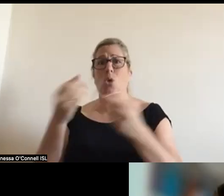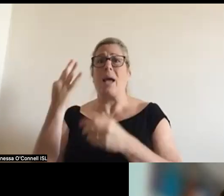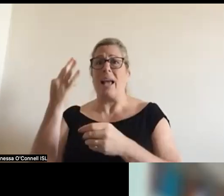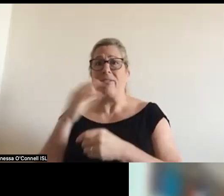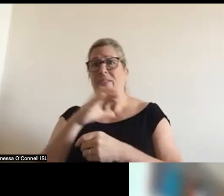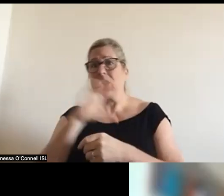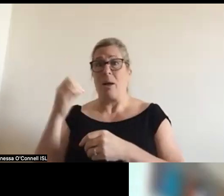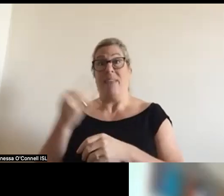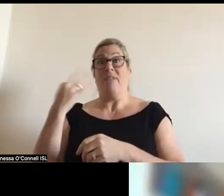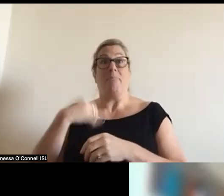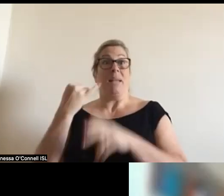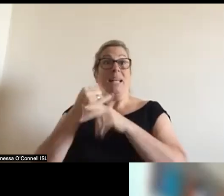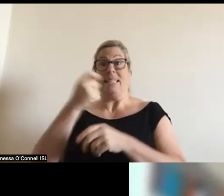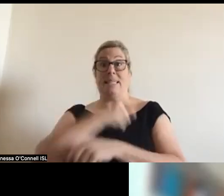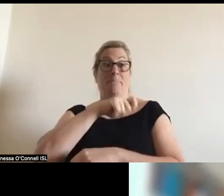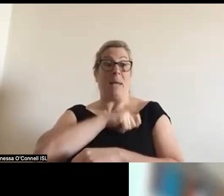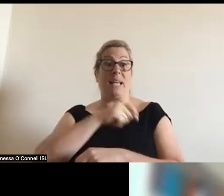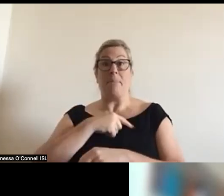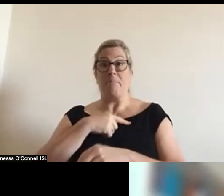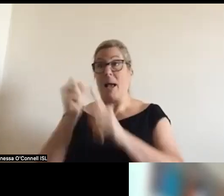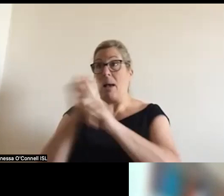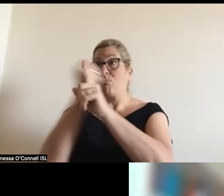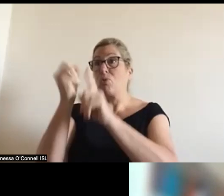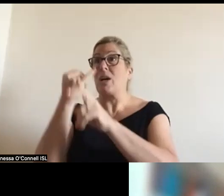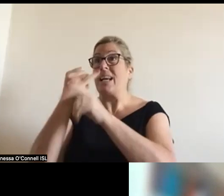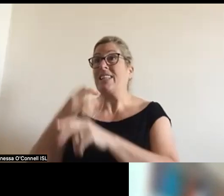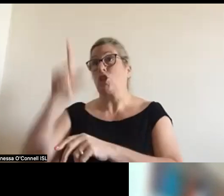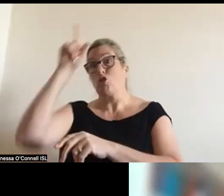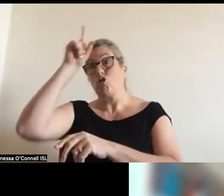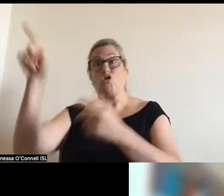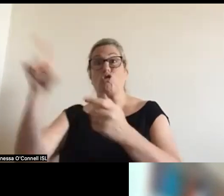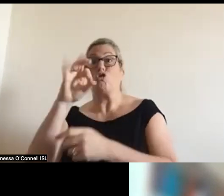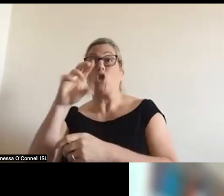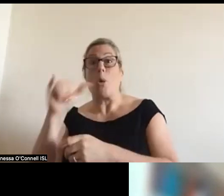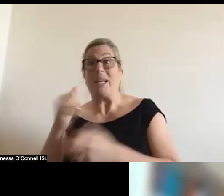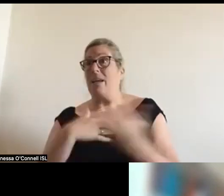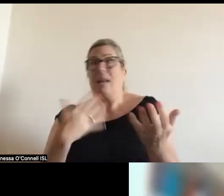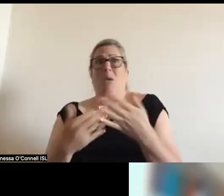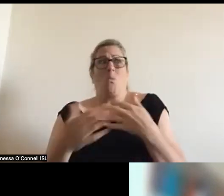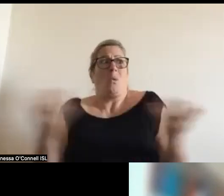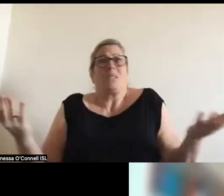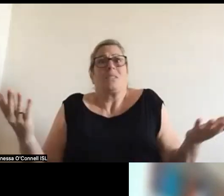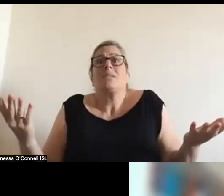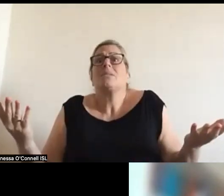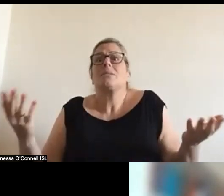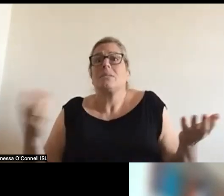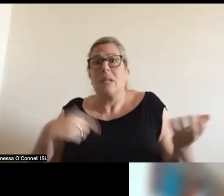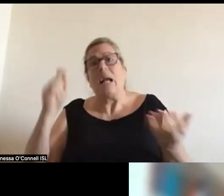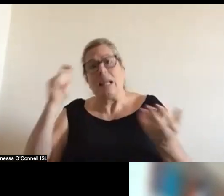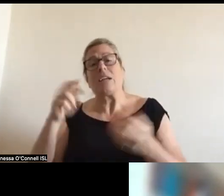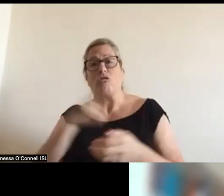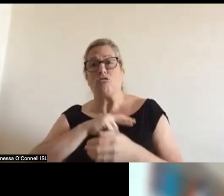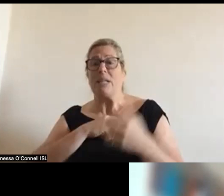my abuser is in Germany, like the bill's not really going to do much for it. So yeah, I think the onus is on the digital